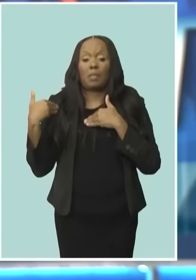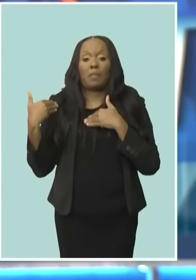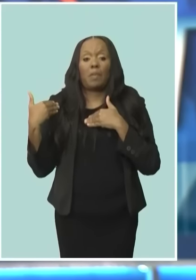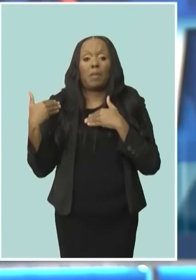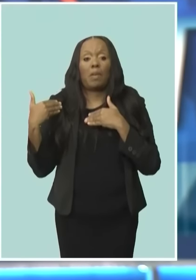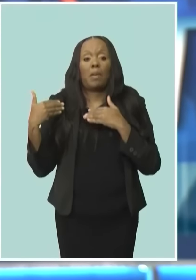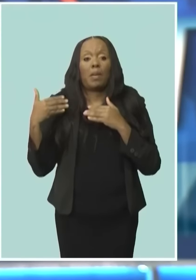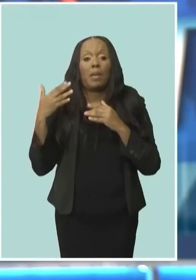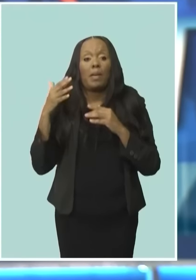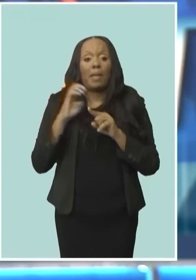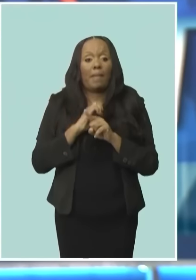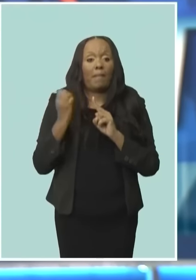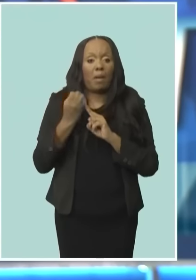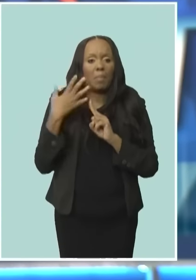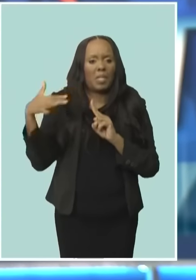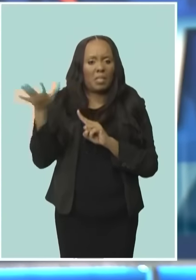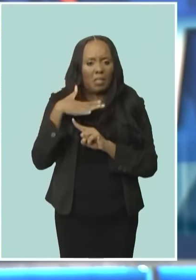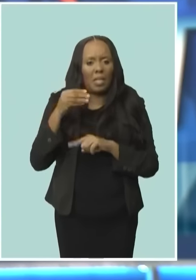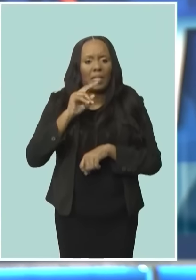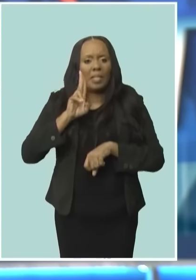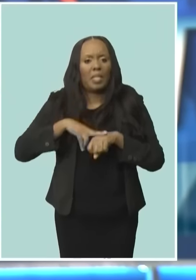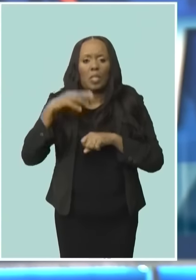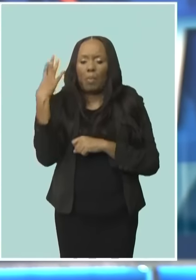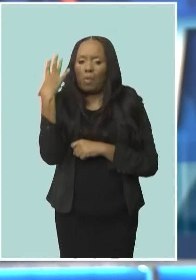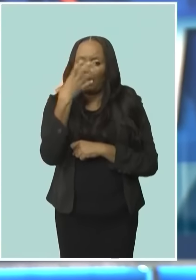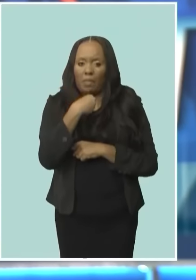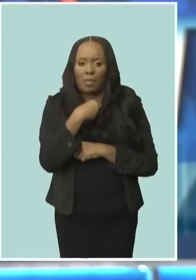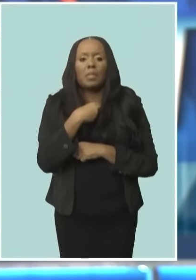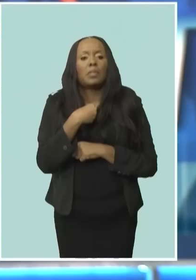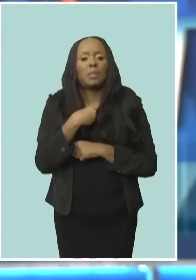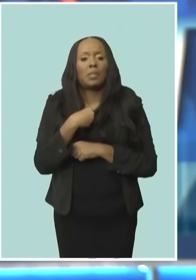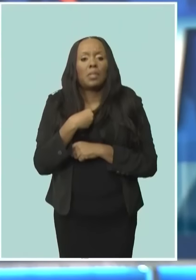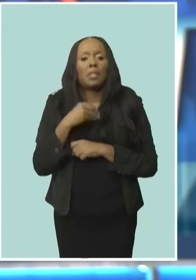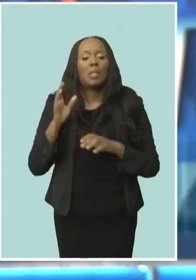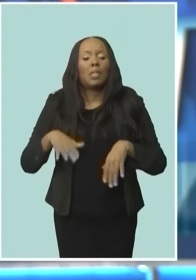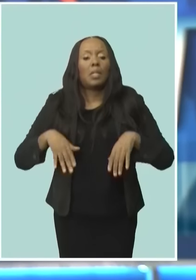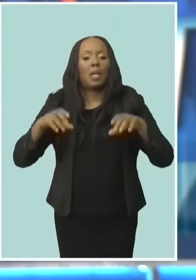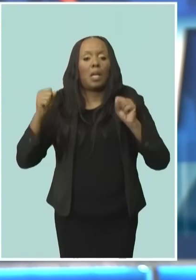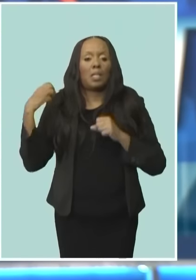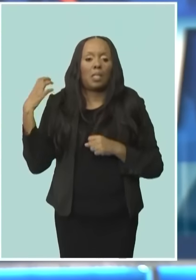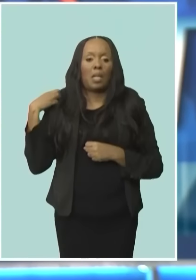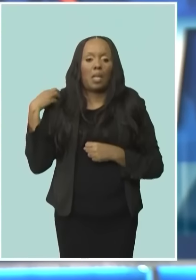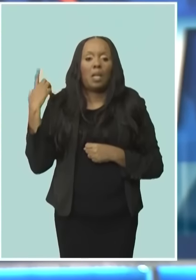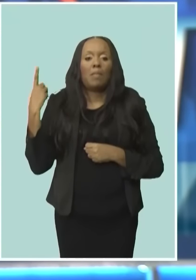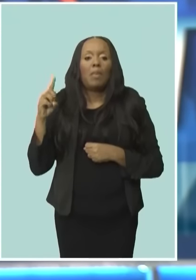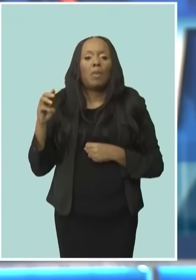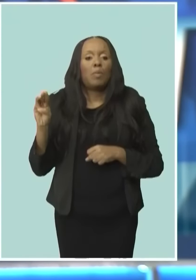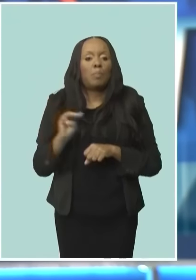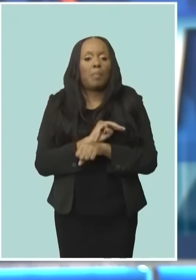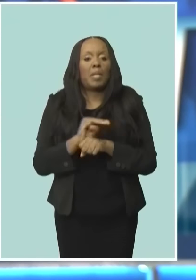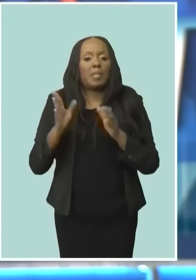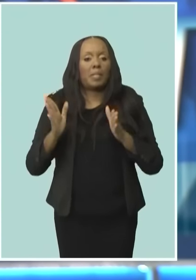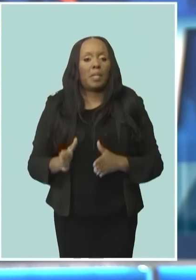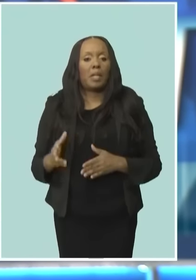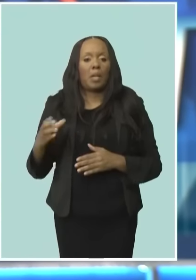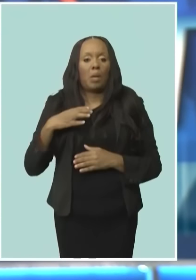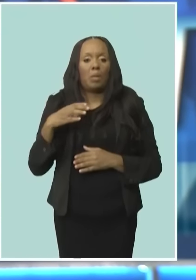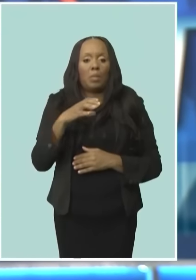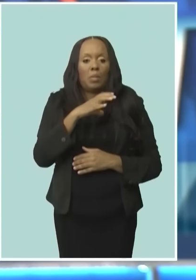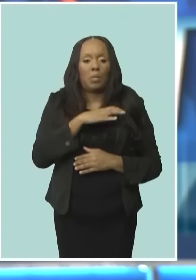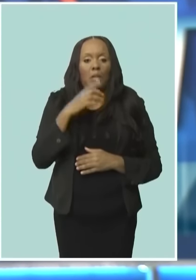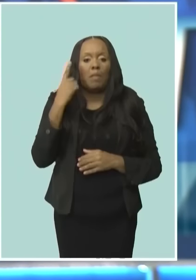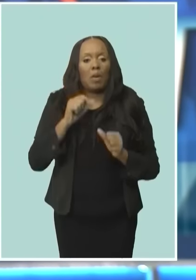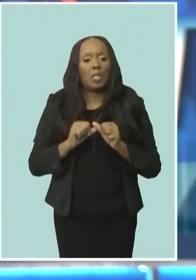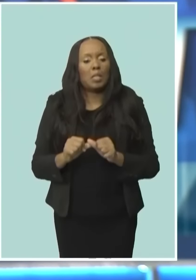National Beautification, Green and Blue Economy, Adrian Ford, has assumed the chairmanship of the Ministerial Council of Partnership Initiatives